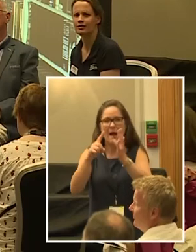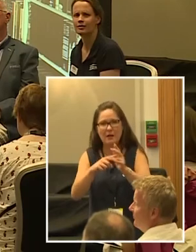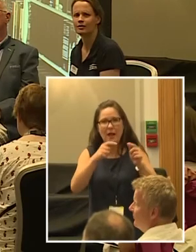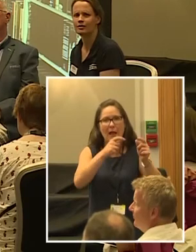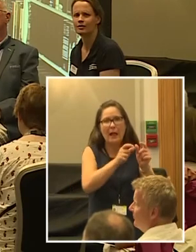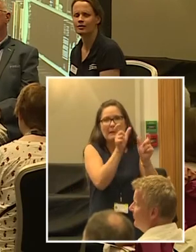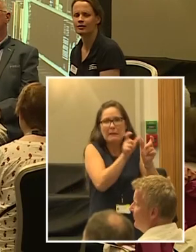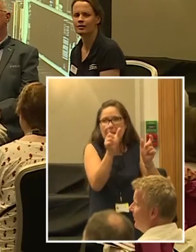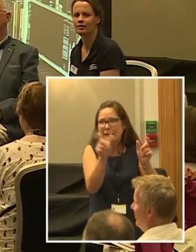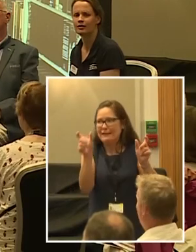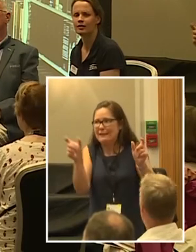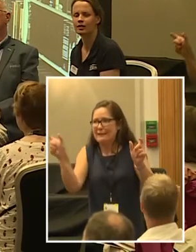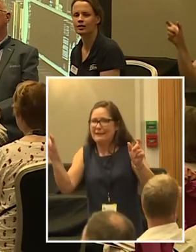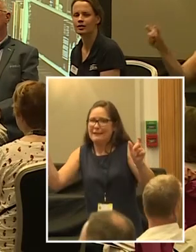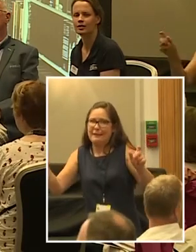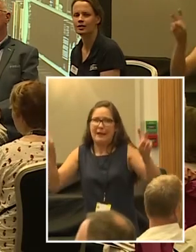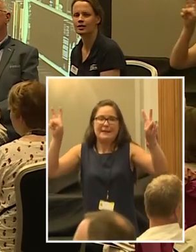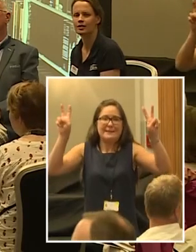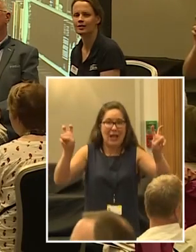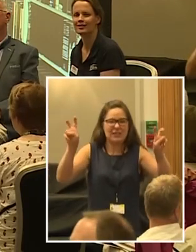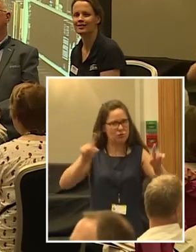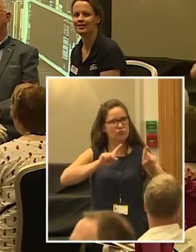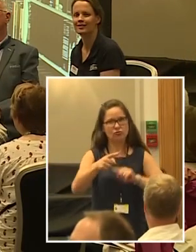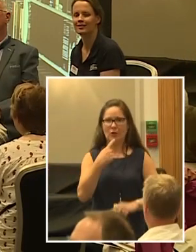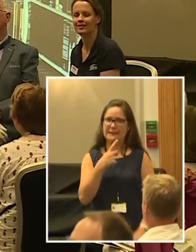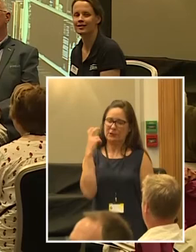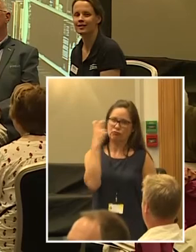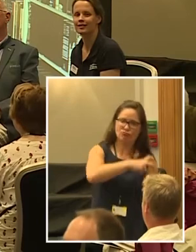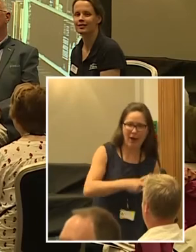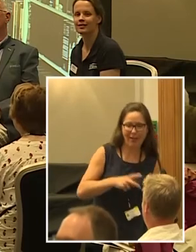2. Try saying that when you're drunk.